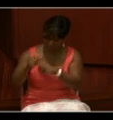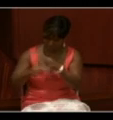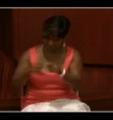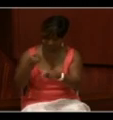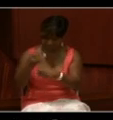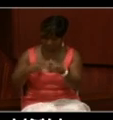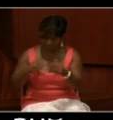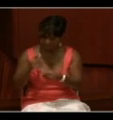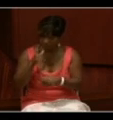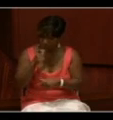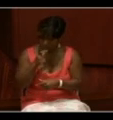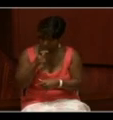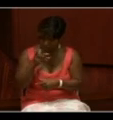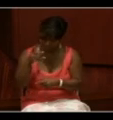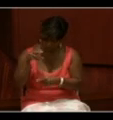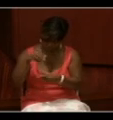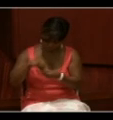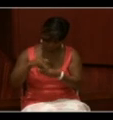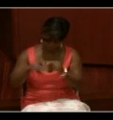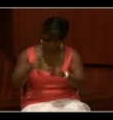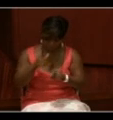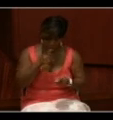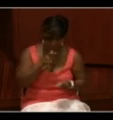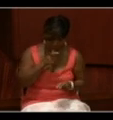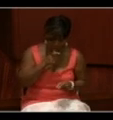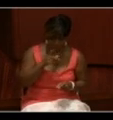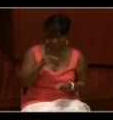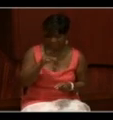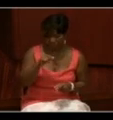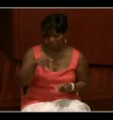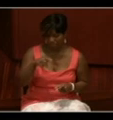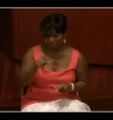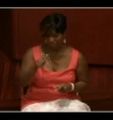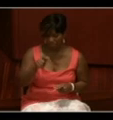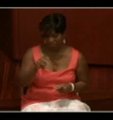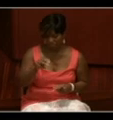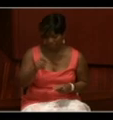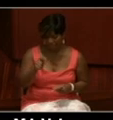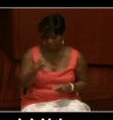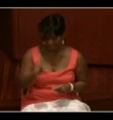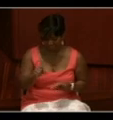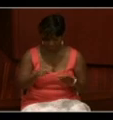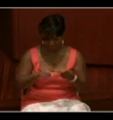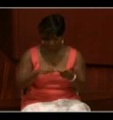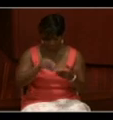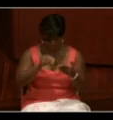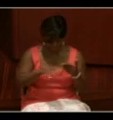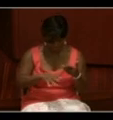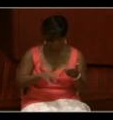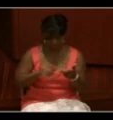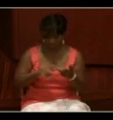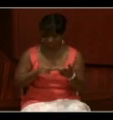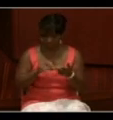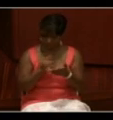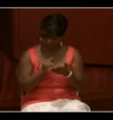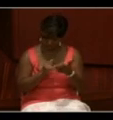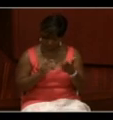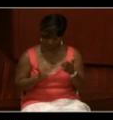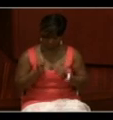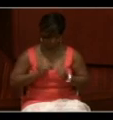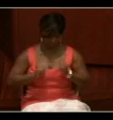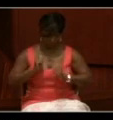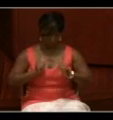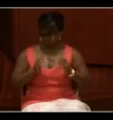were. This included people who were diplomats, who were students, artists and performers, and even young